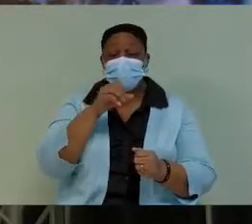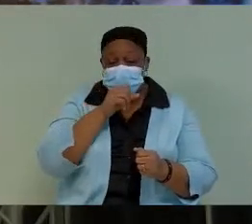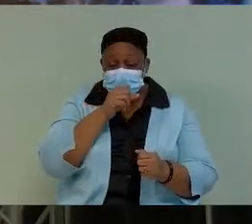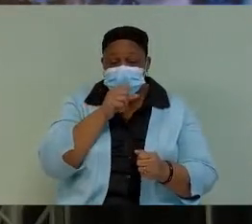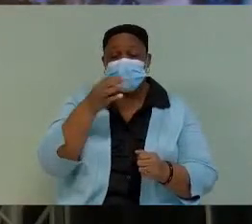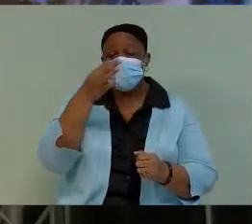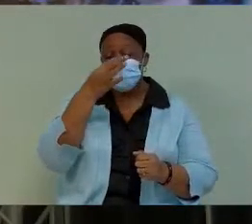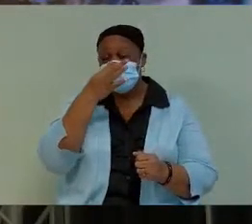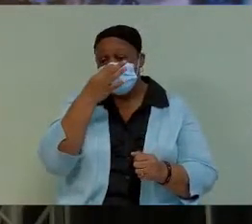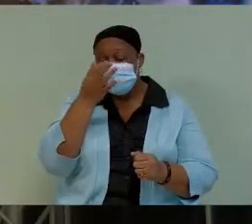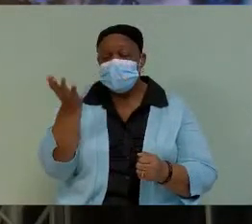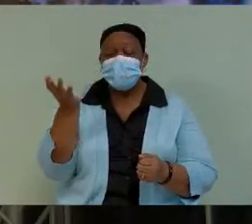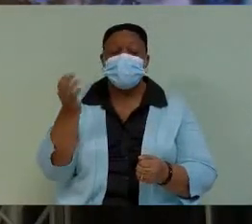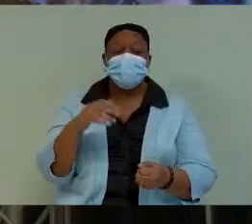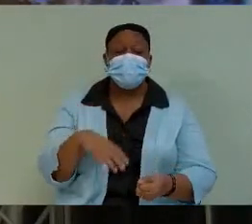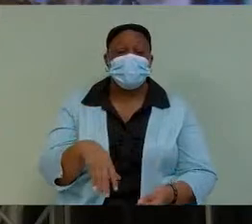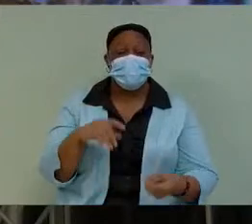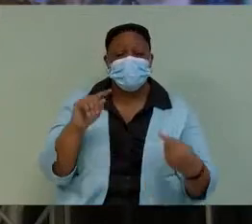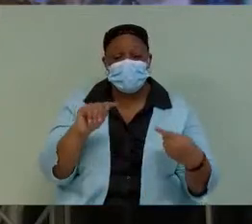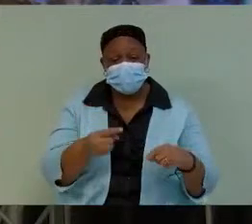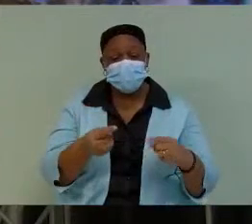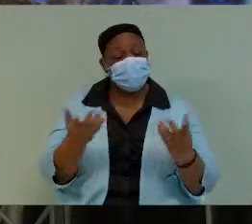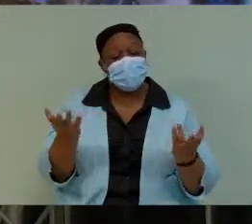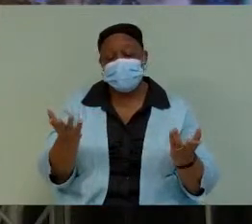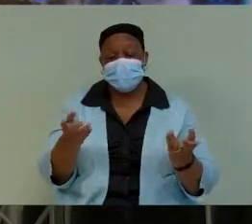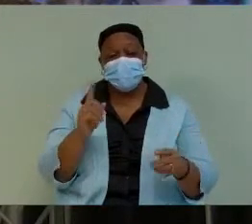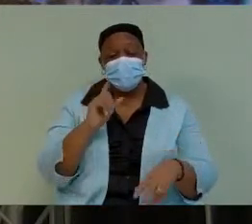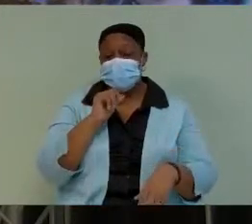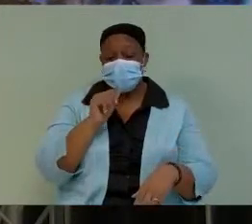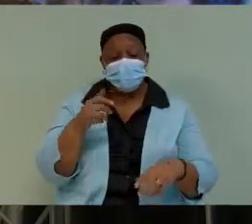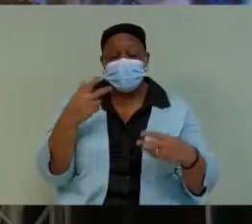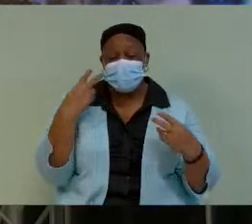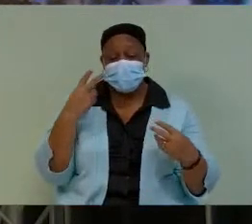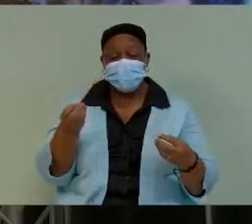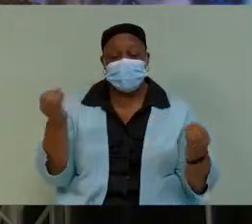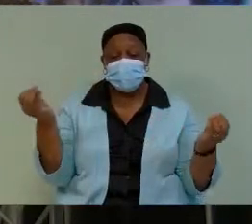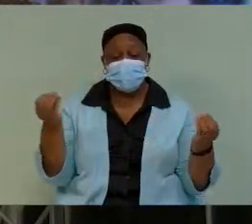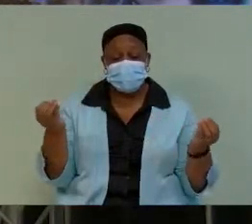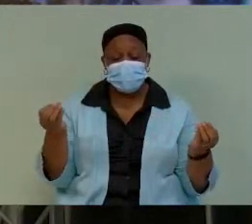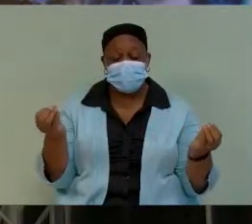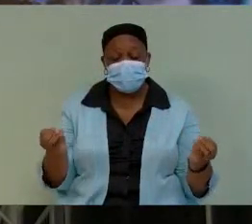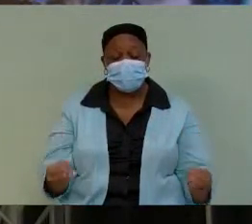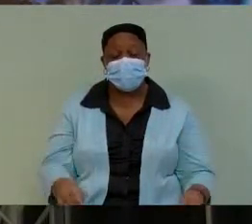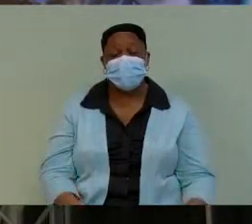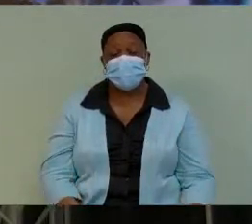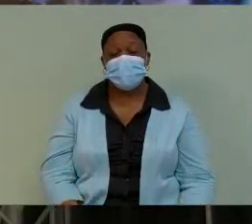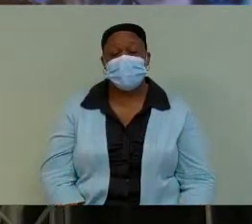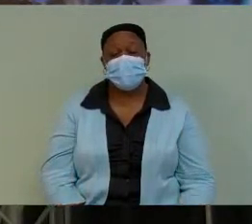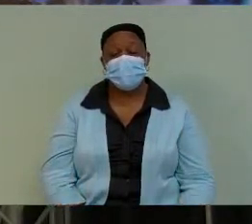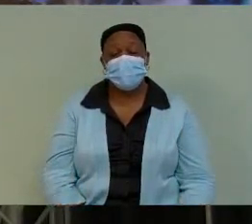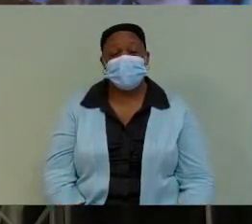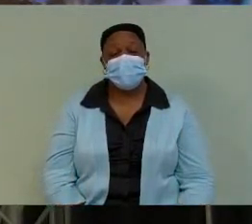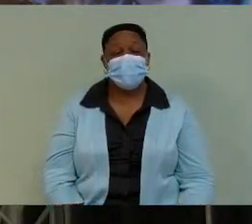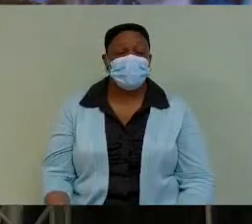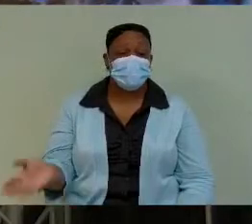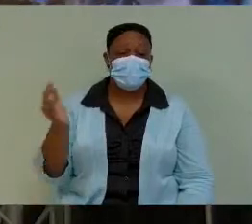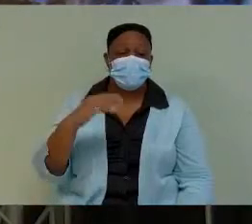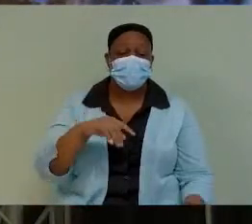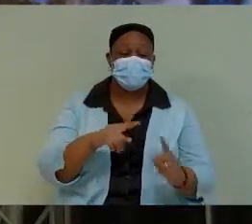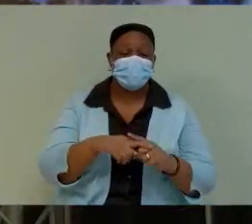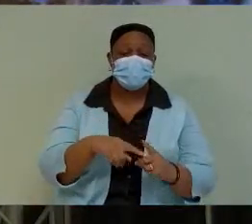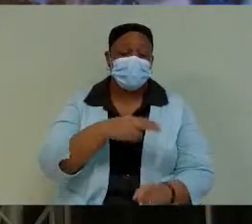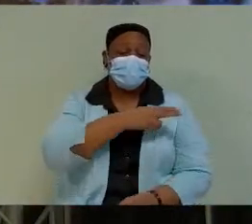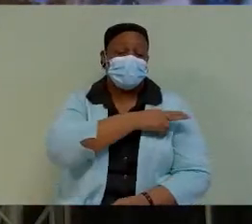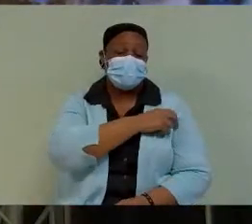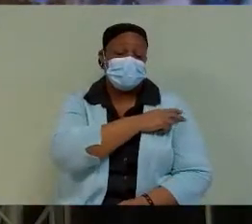and at the Joseph and France Hospital. And we have not been seeing any persons with flu-like illnesses presenting either at